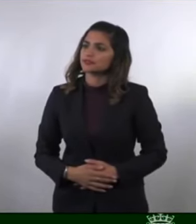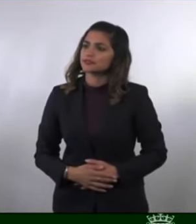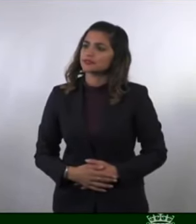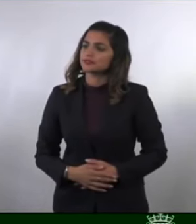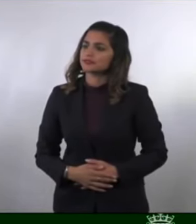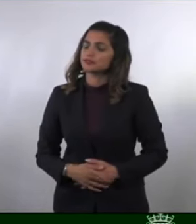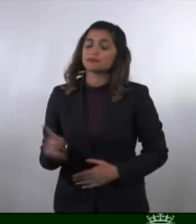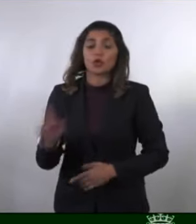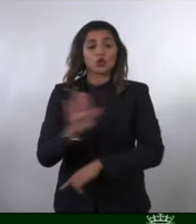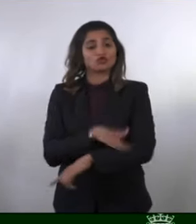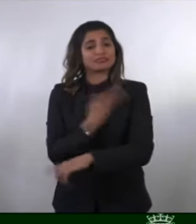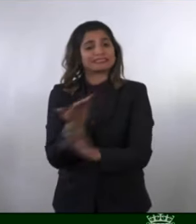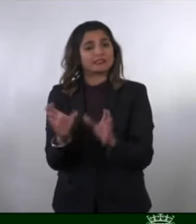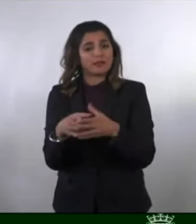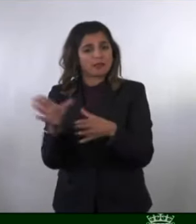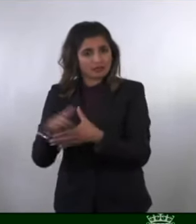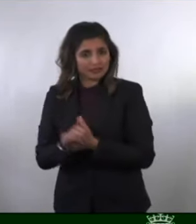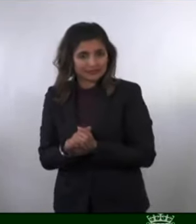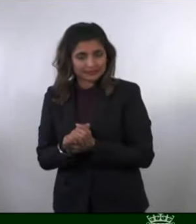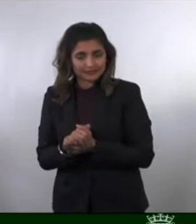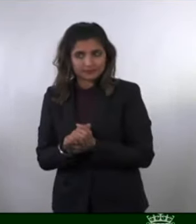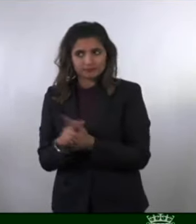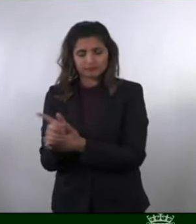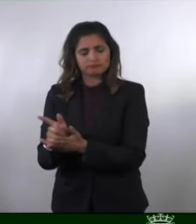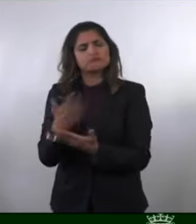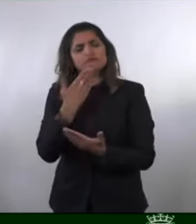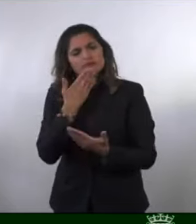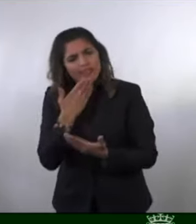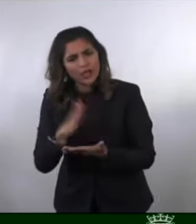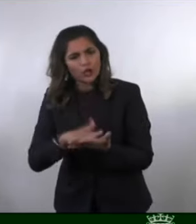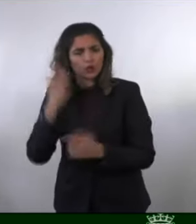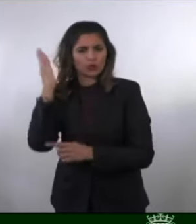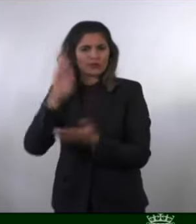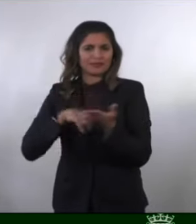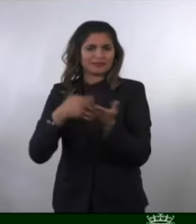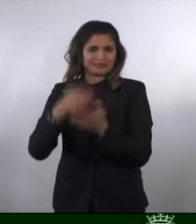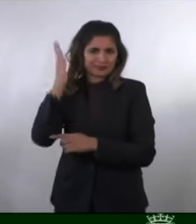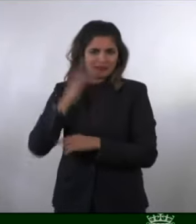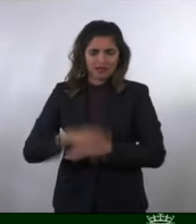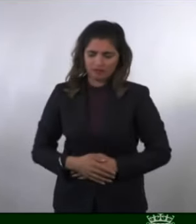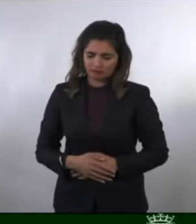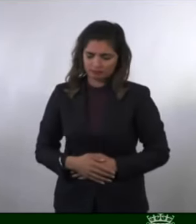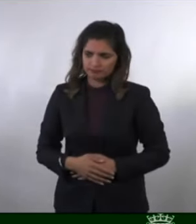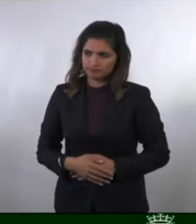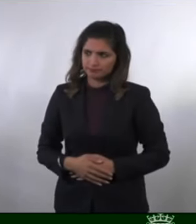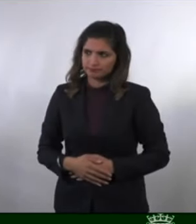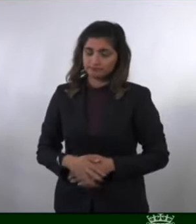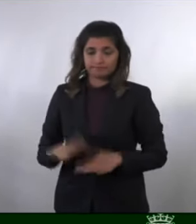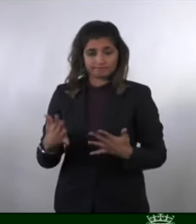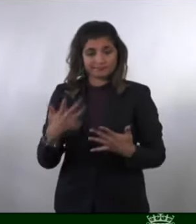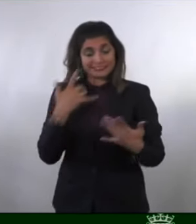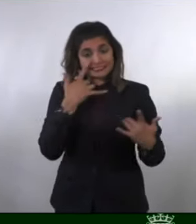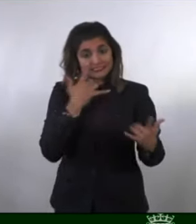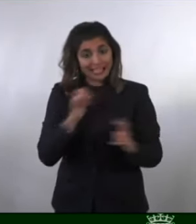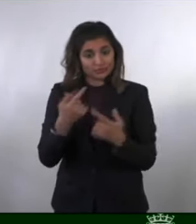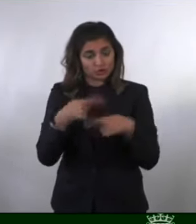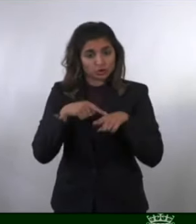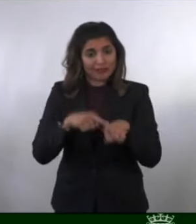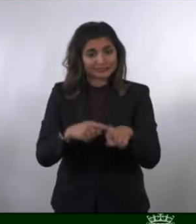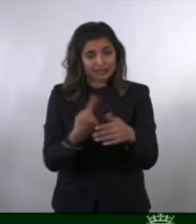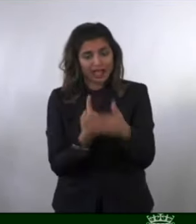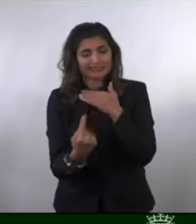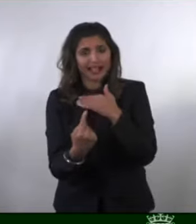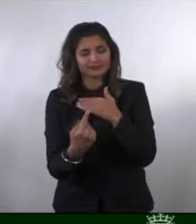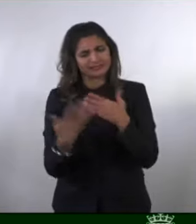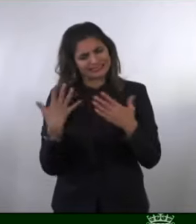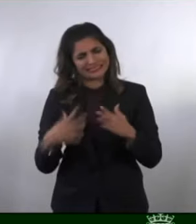Speaker. If these tougher tiers are to deliver sustained reductions in transmission, then test, trace, isolate has to work better. So will